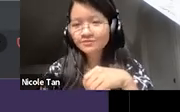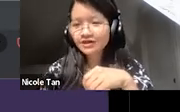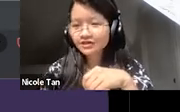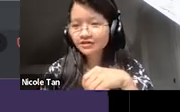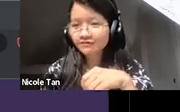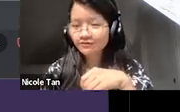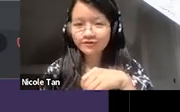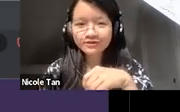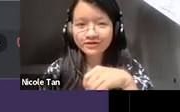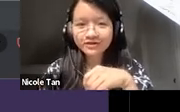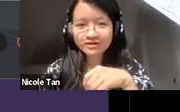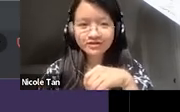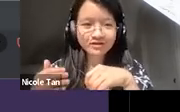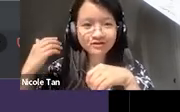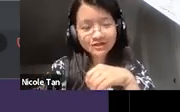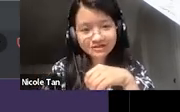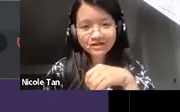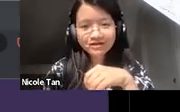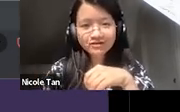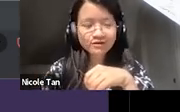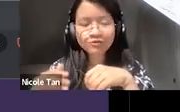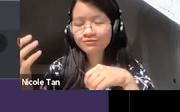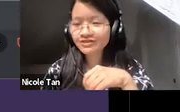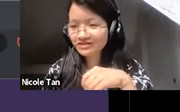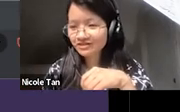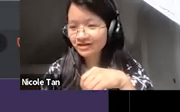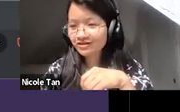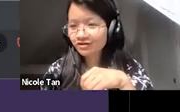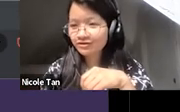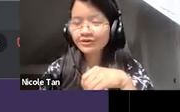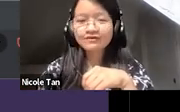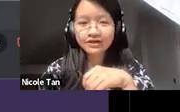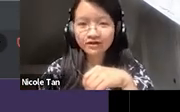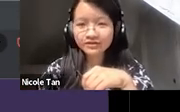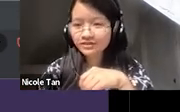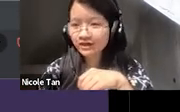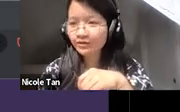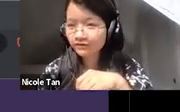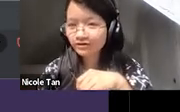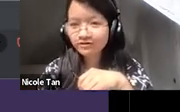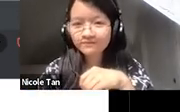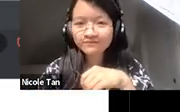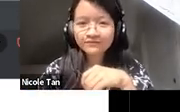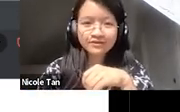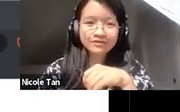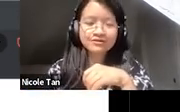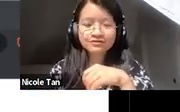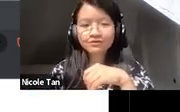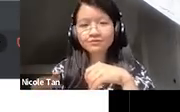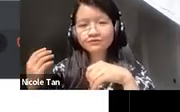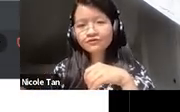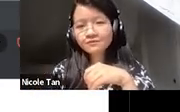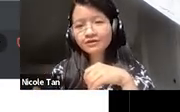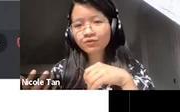image description engine for review imagery. Rachana and I, who will be presenting today, are creative technologists at Wayfair.